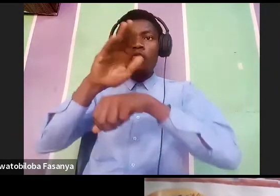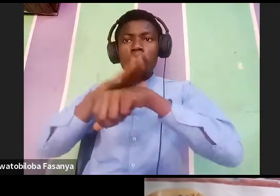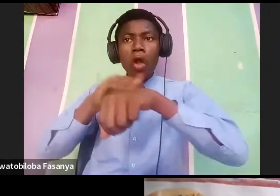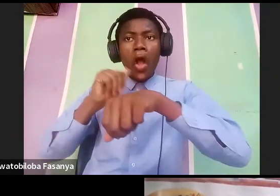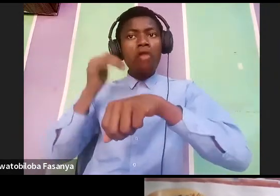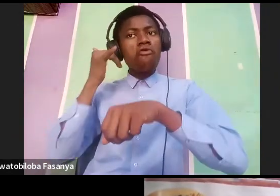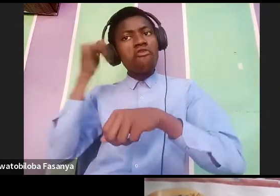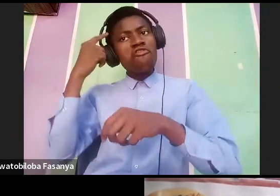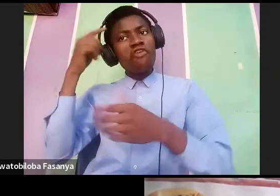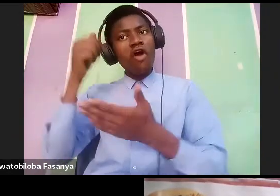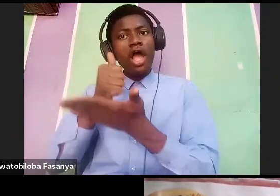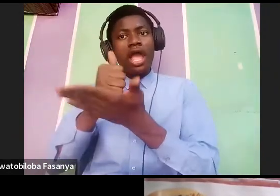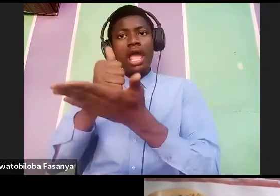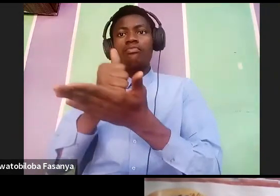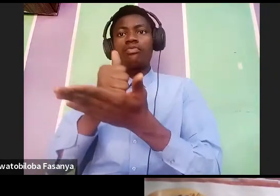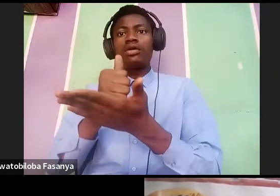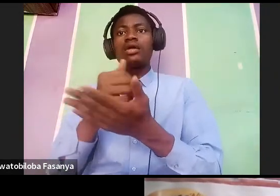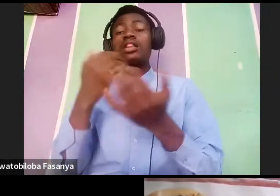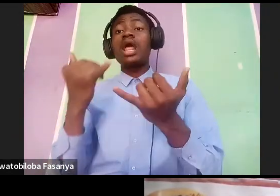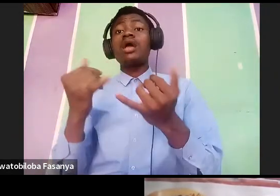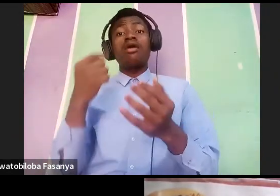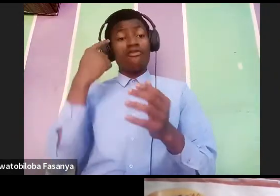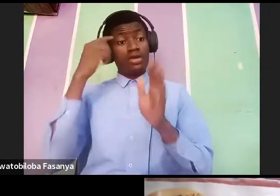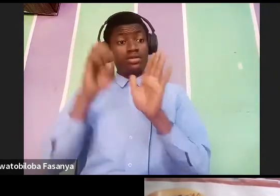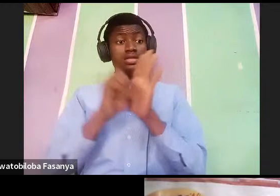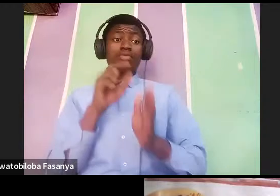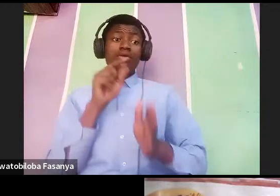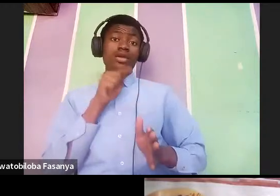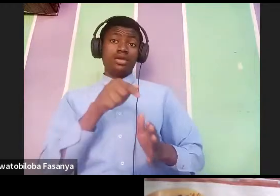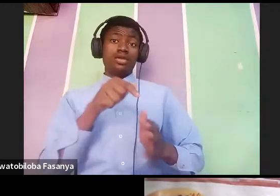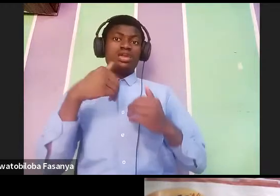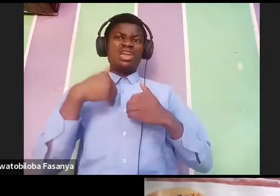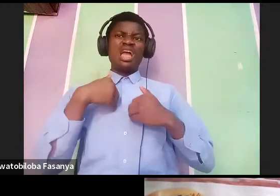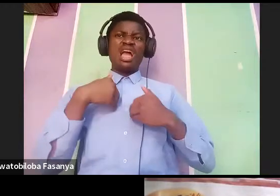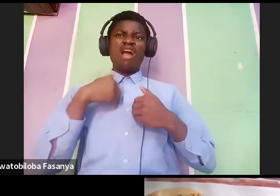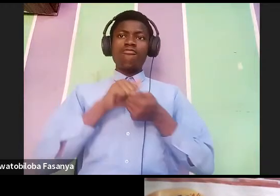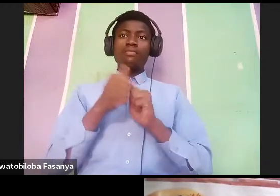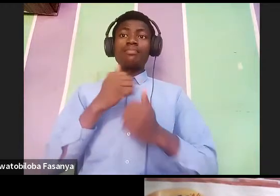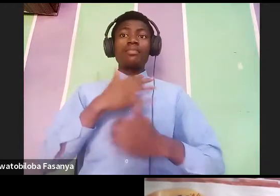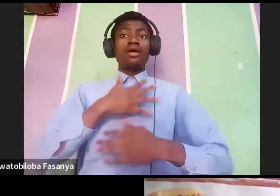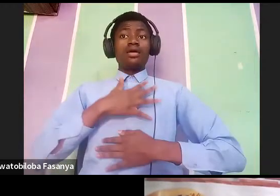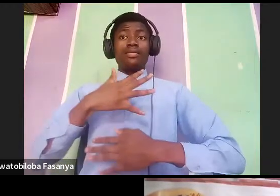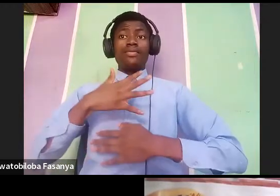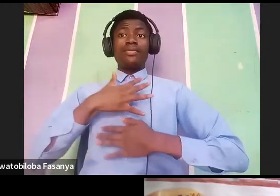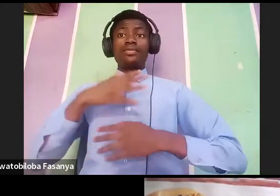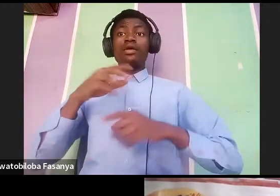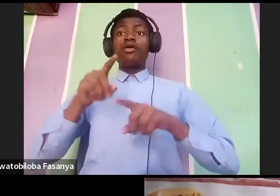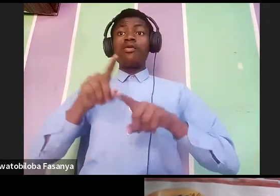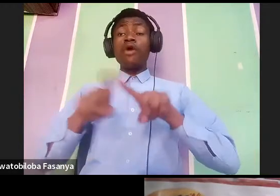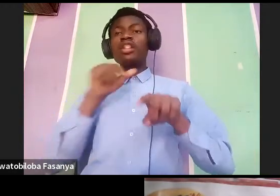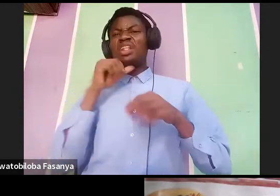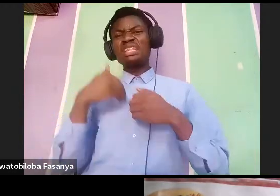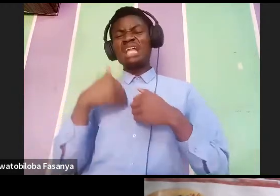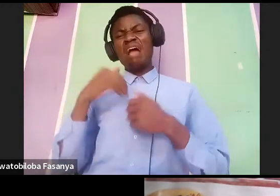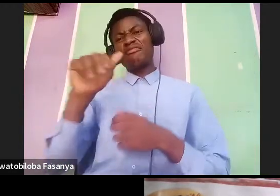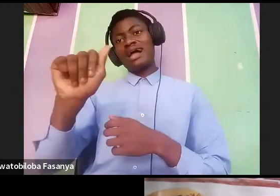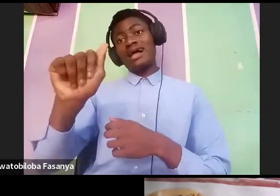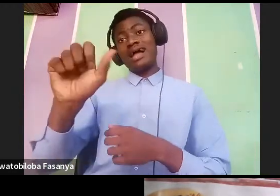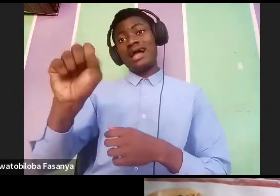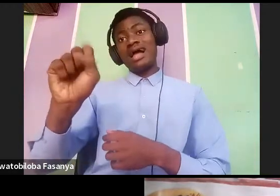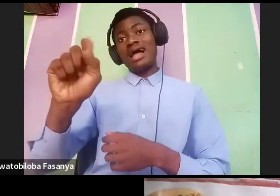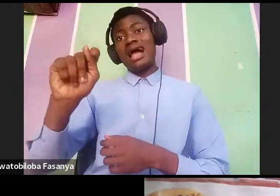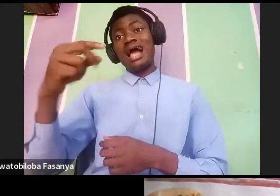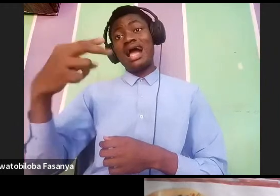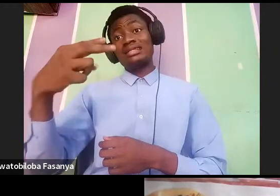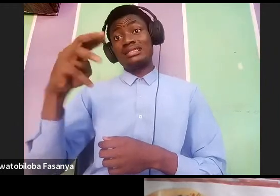difficulties, and the person is not asthmatic, it could be a spectrum of so many other diseases, because people don't just feel breathless. Of course, we know that some other things can